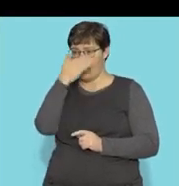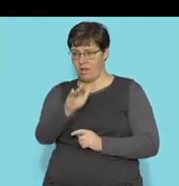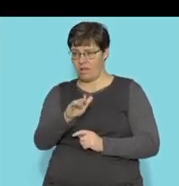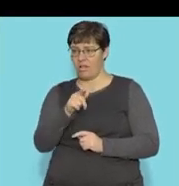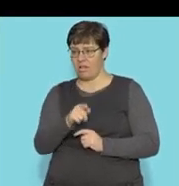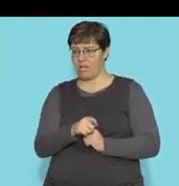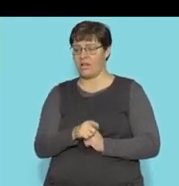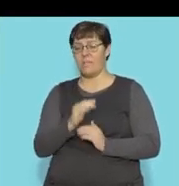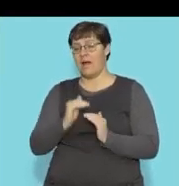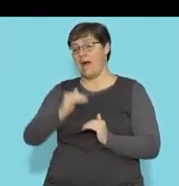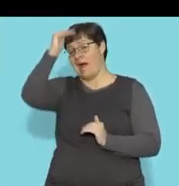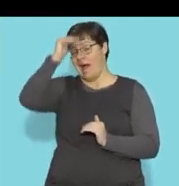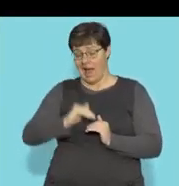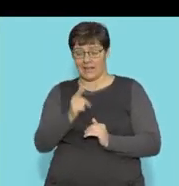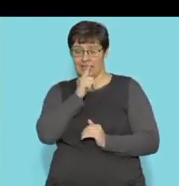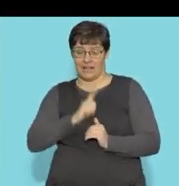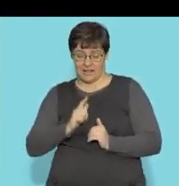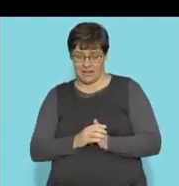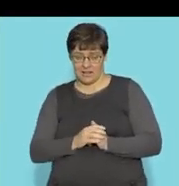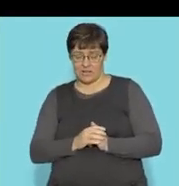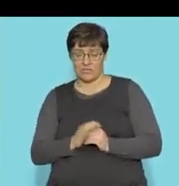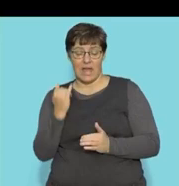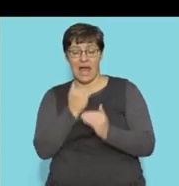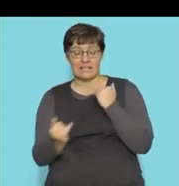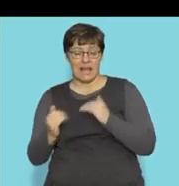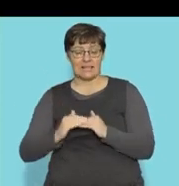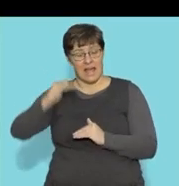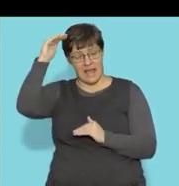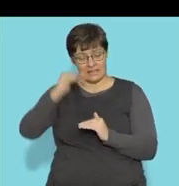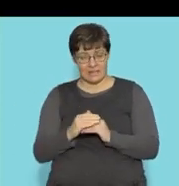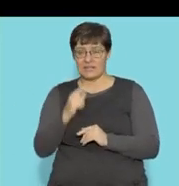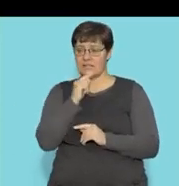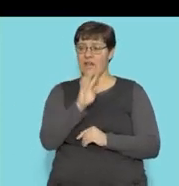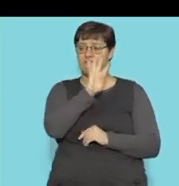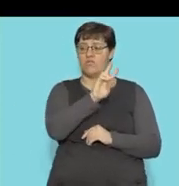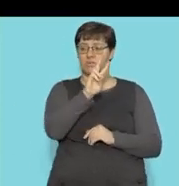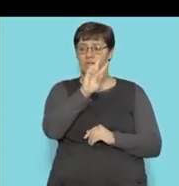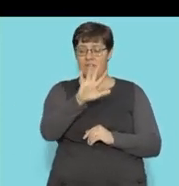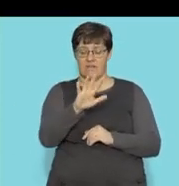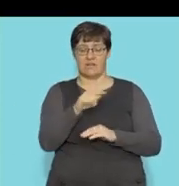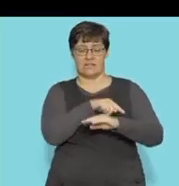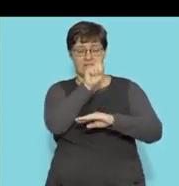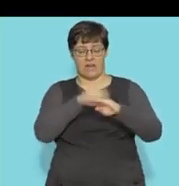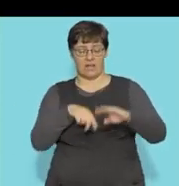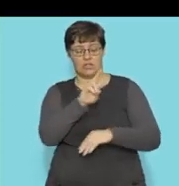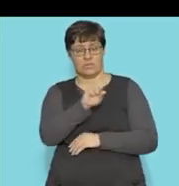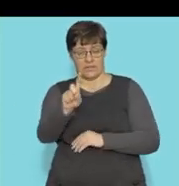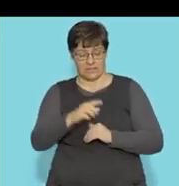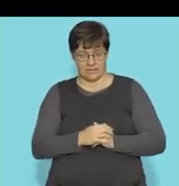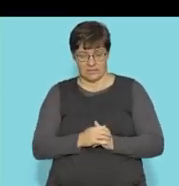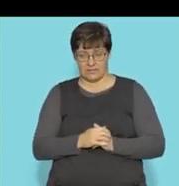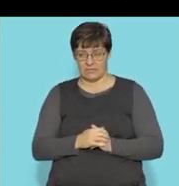going to reveal what my height is. So in order to isolate my height, I'm going to have to say 425 divided